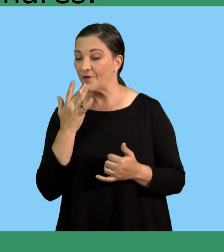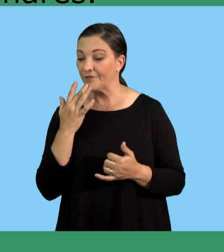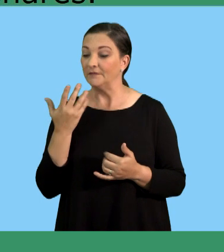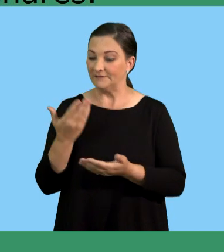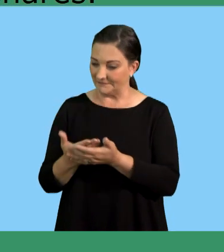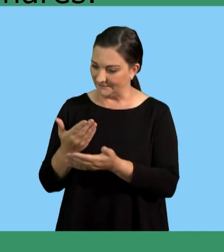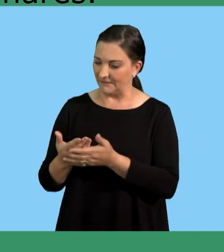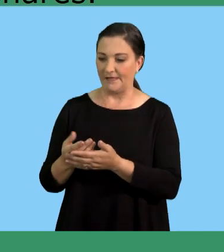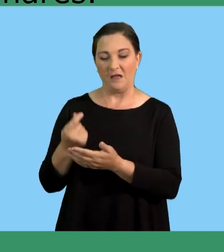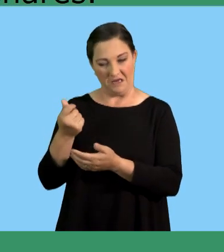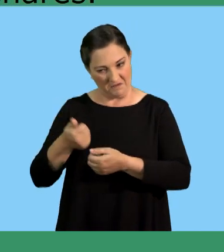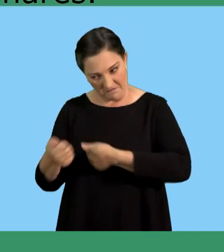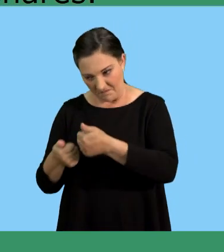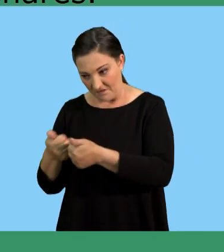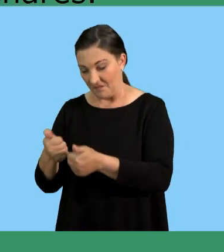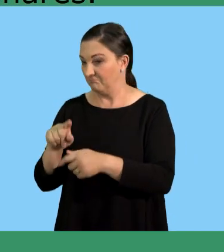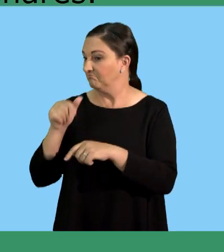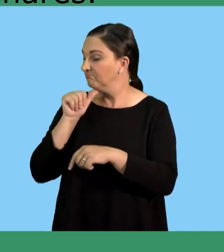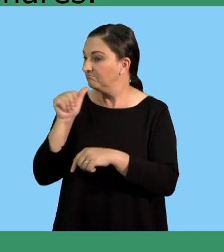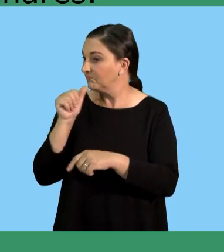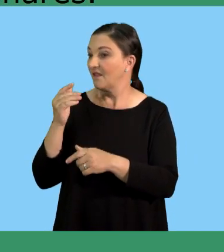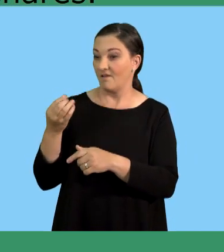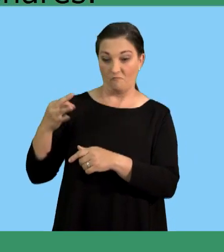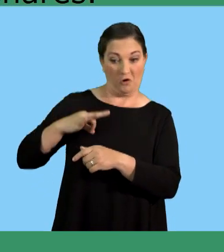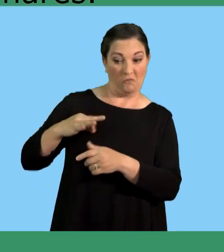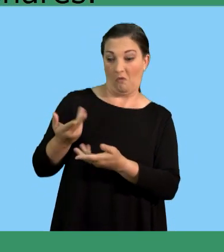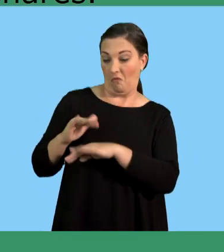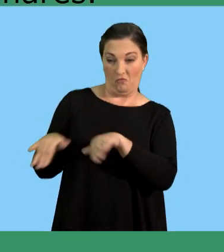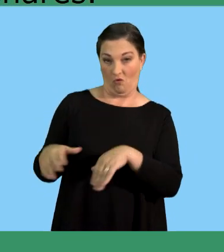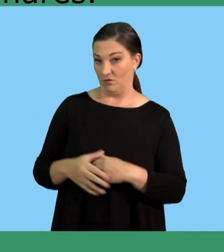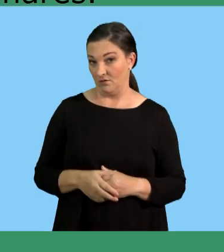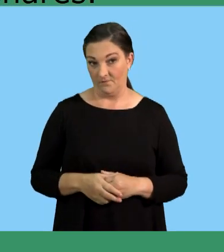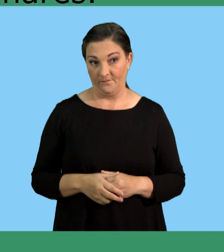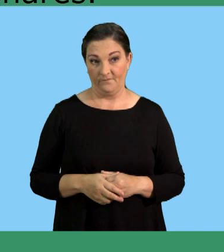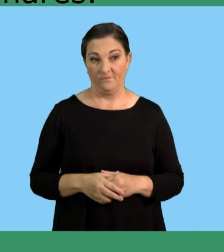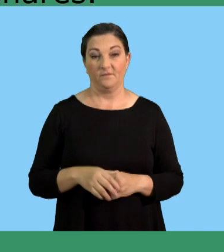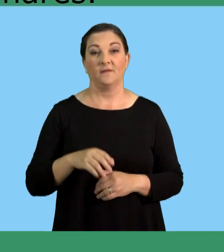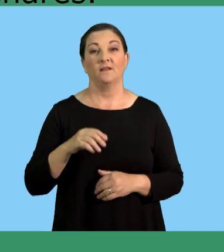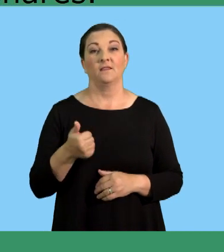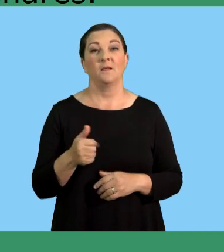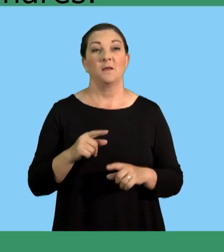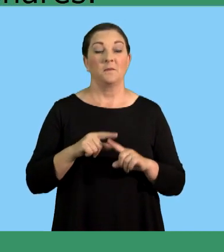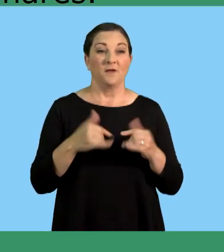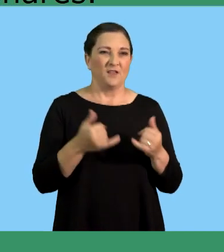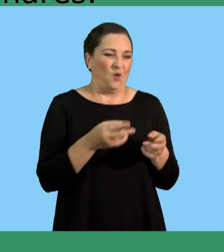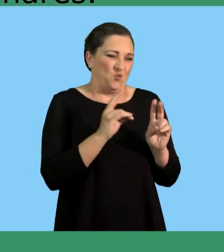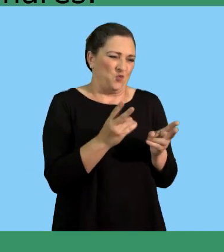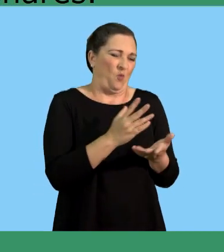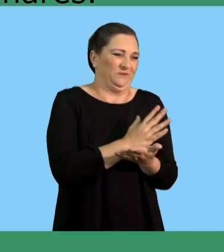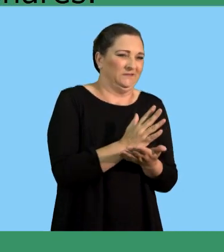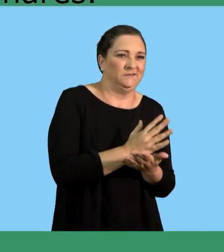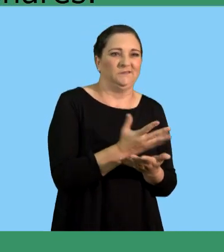would receive dividends regardless of whether profit is made or not. And then we also have the idea that ordinary